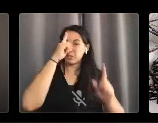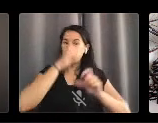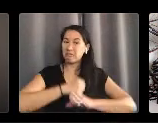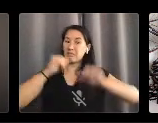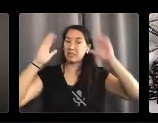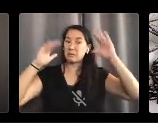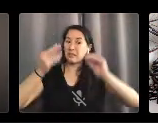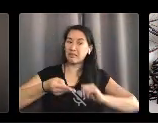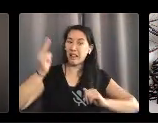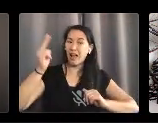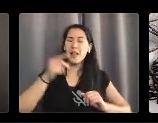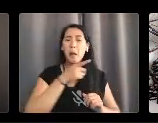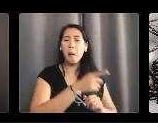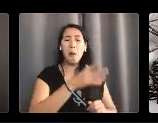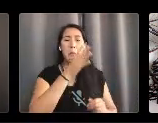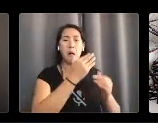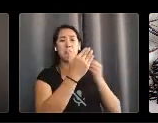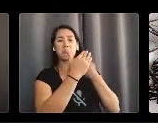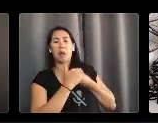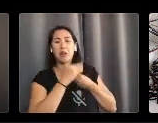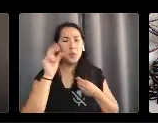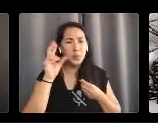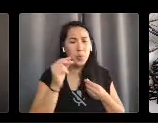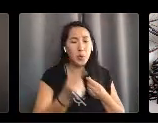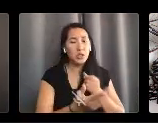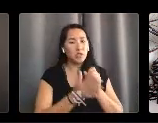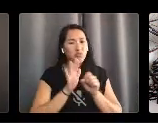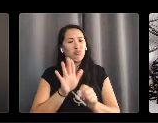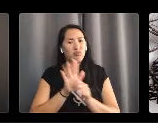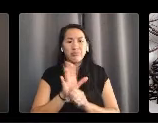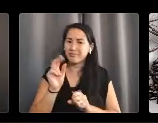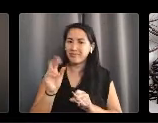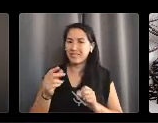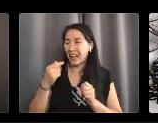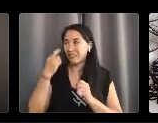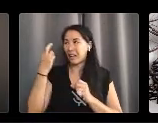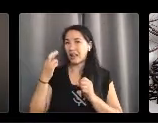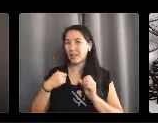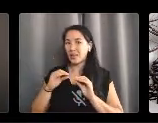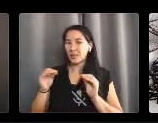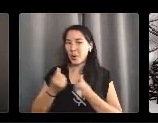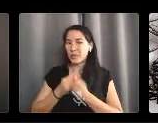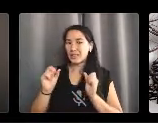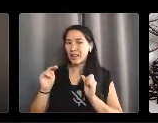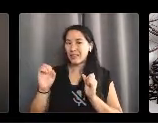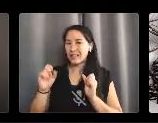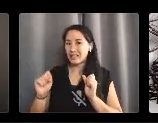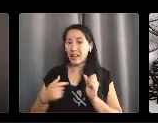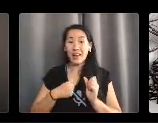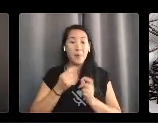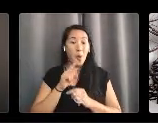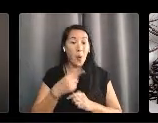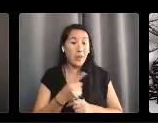my mom put on me other than, succeeding in school, but because I knew I had no safety net. I was an only child with no siblings.